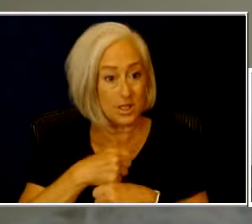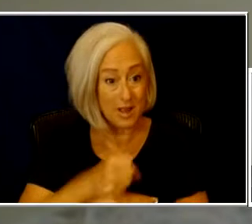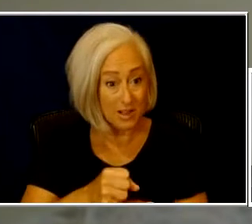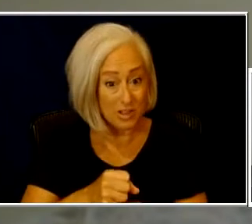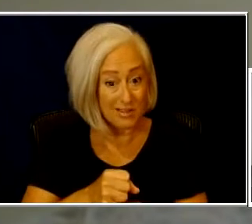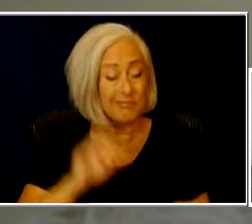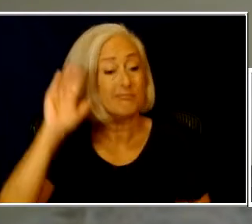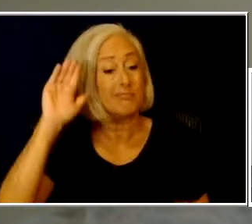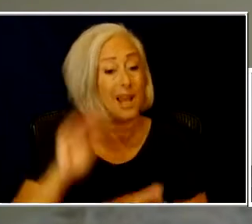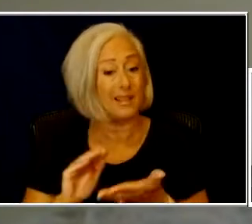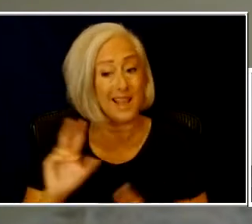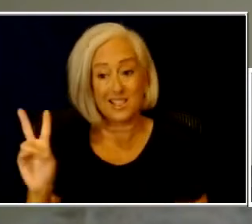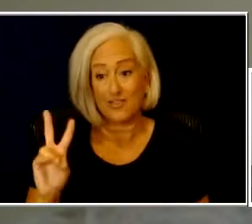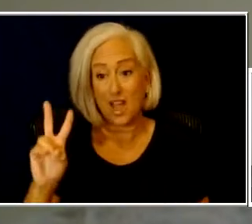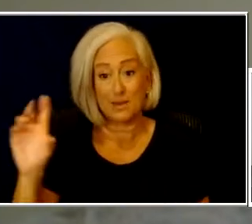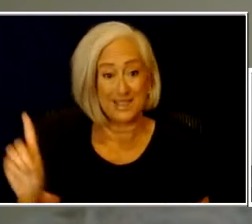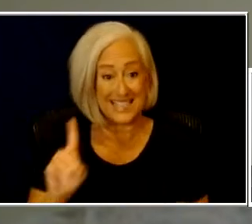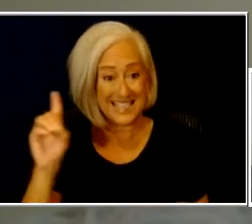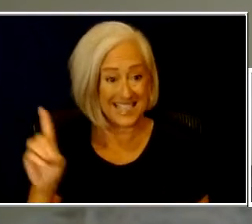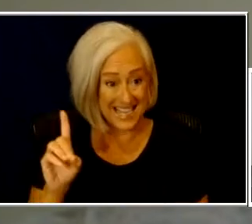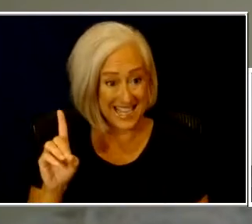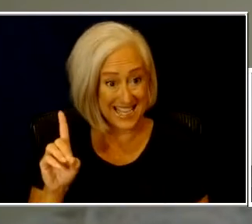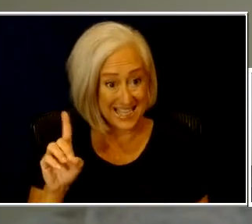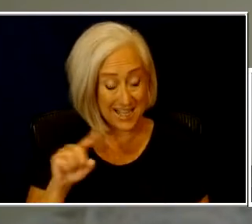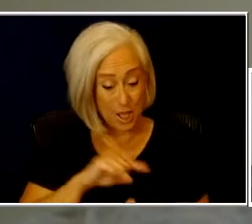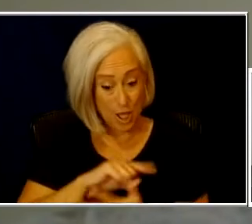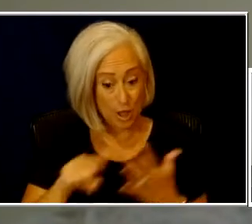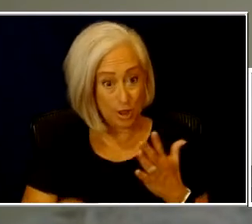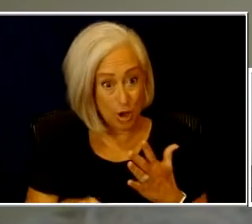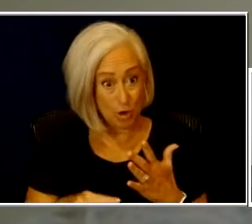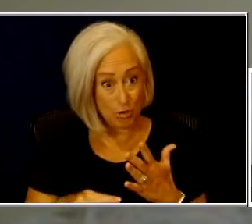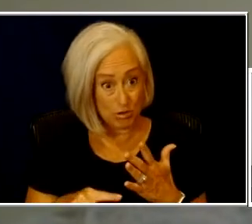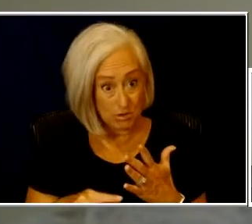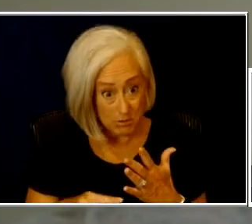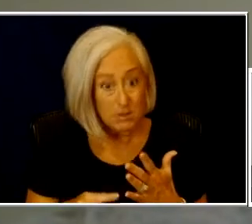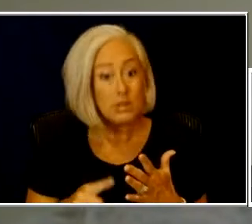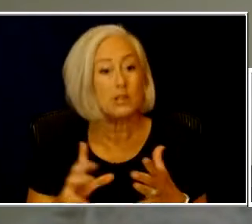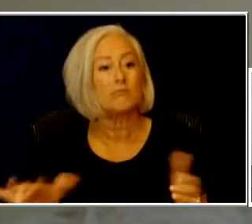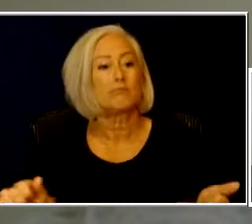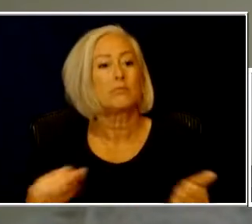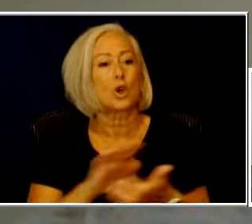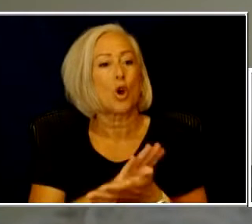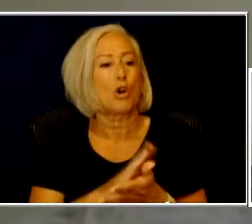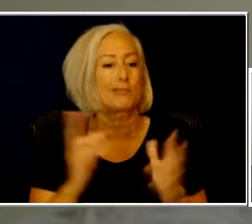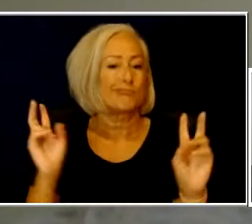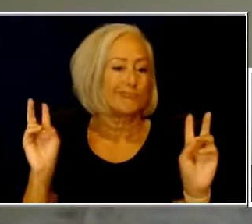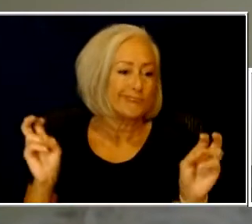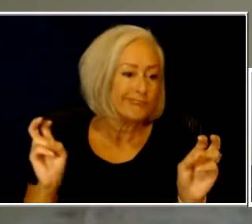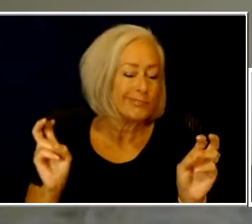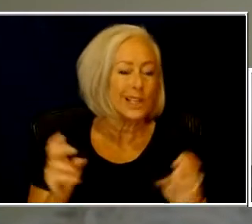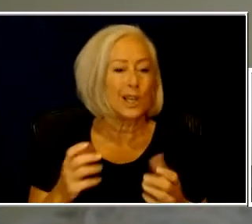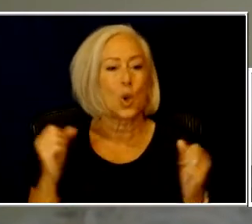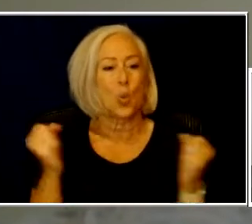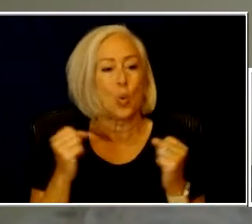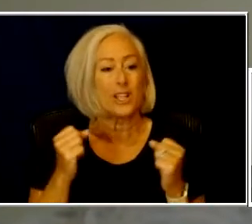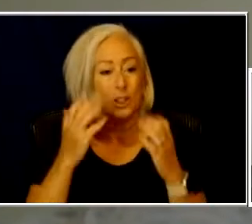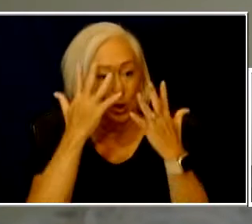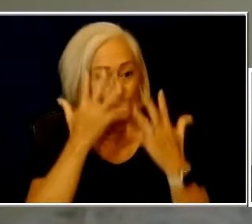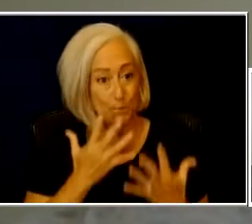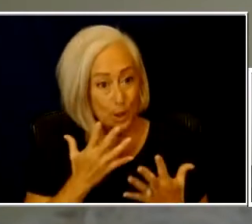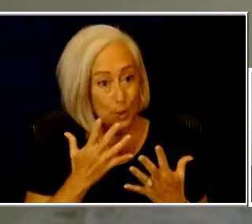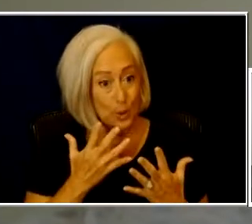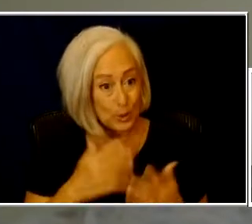So those factors account for what we typically call the winter blues or the seasonal